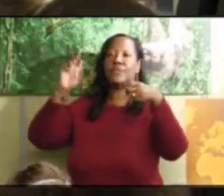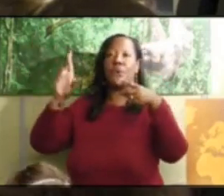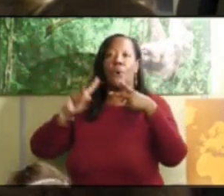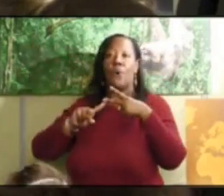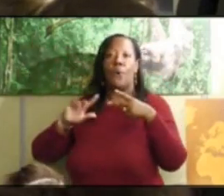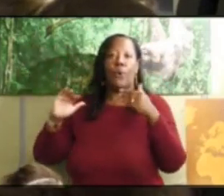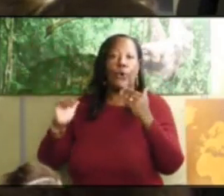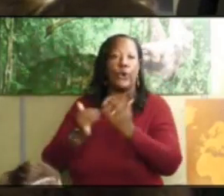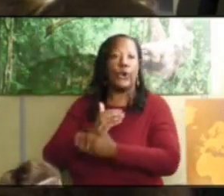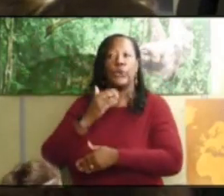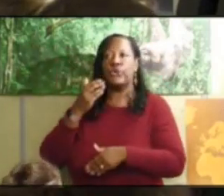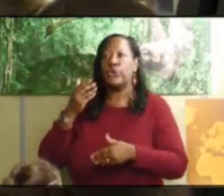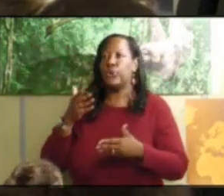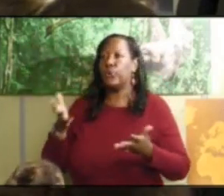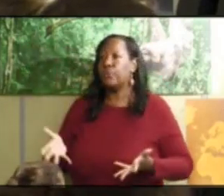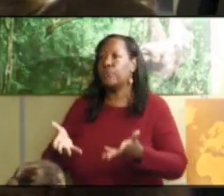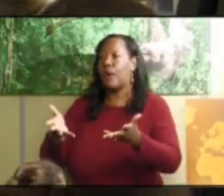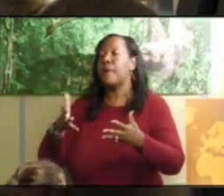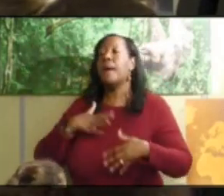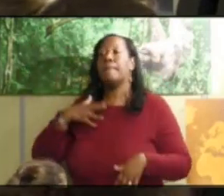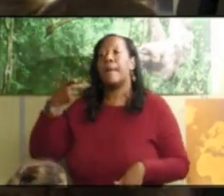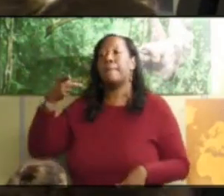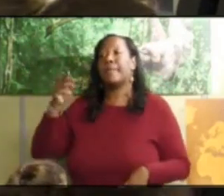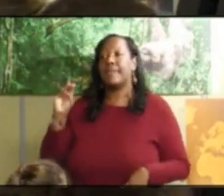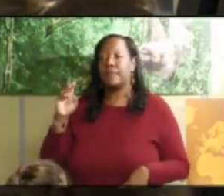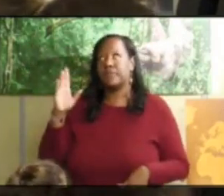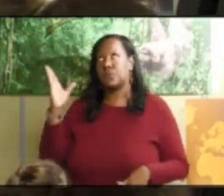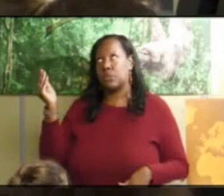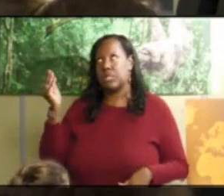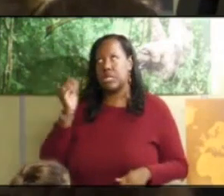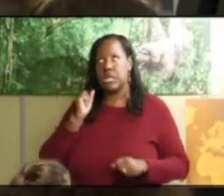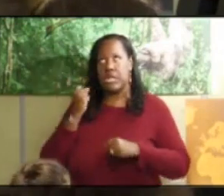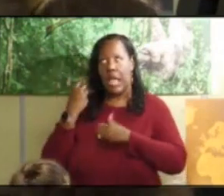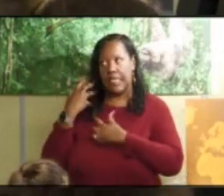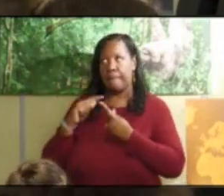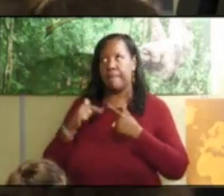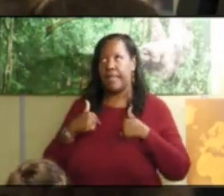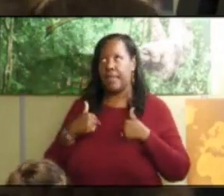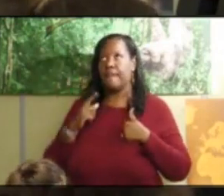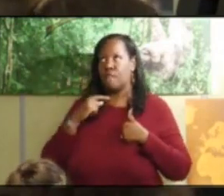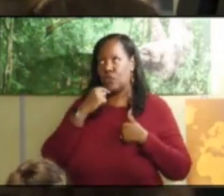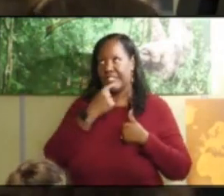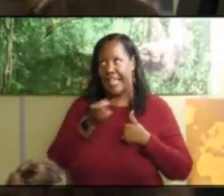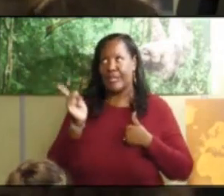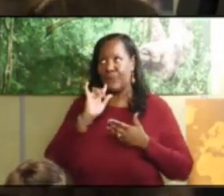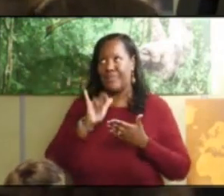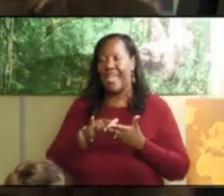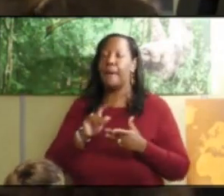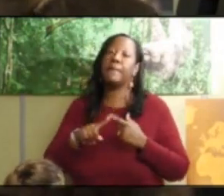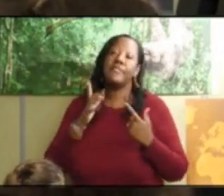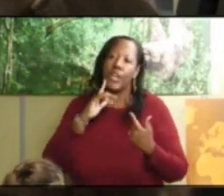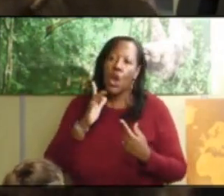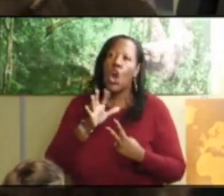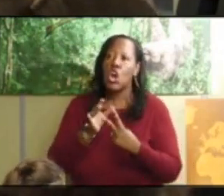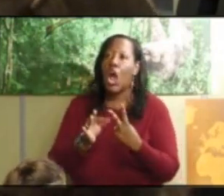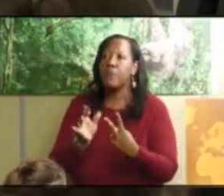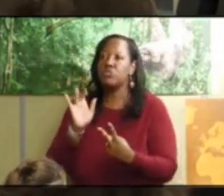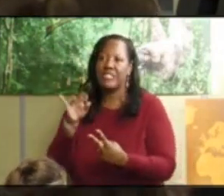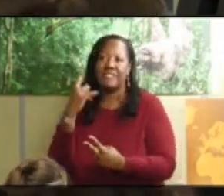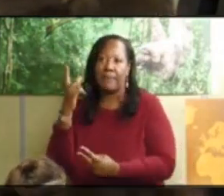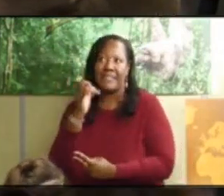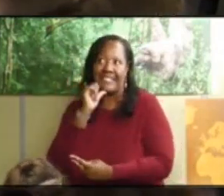prompt. My project managers would yell at me for telling you that that's something we can do, but there are options for ways to tweak